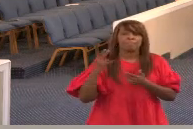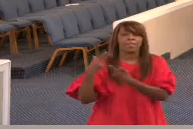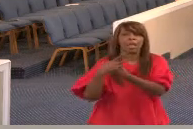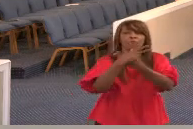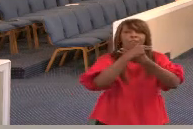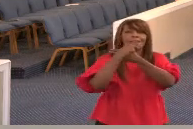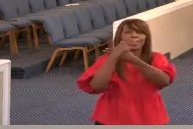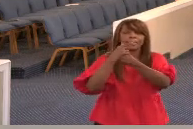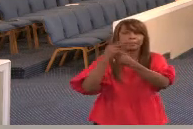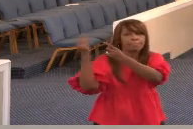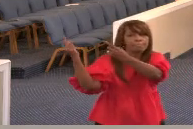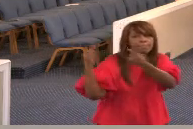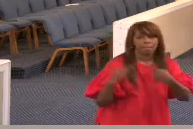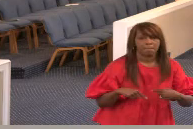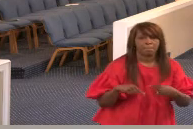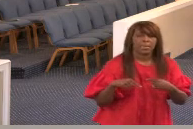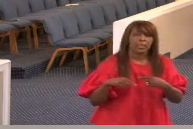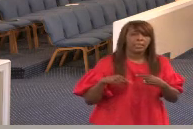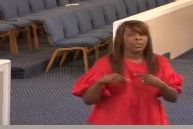Hurricanes coming.